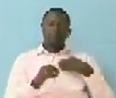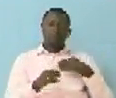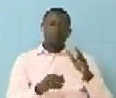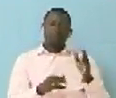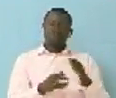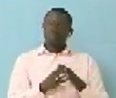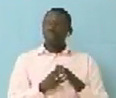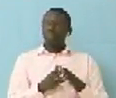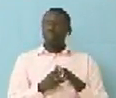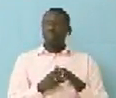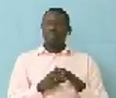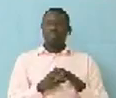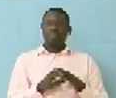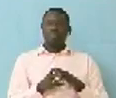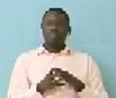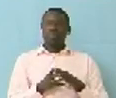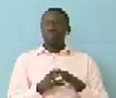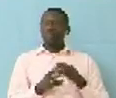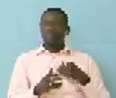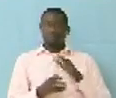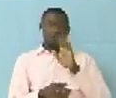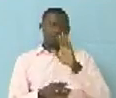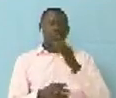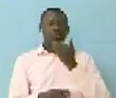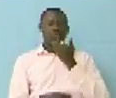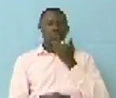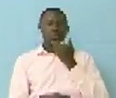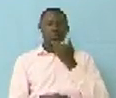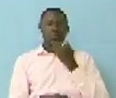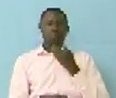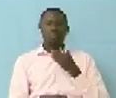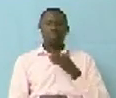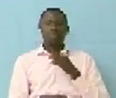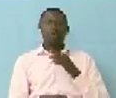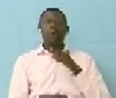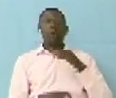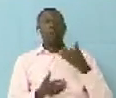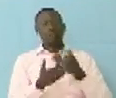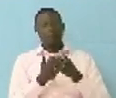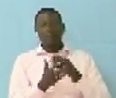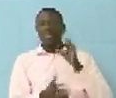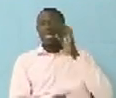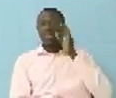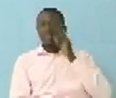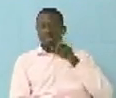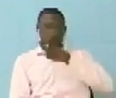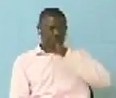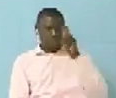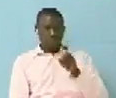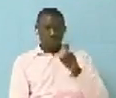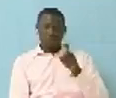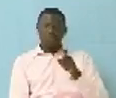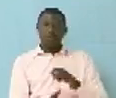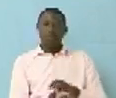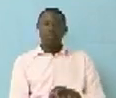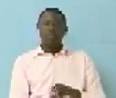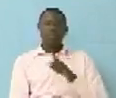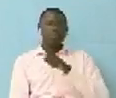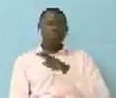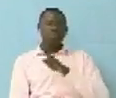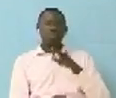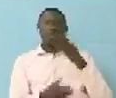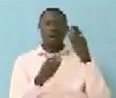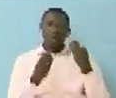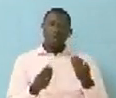I have to make this intervention. I am sorry, General. Could you answer the question? This is not